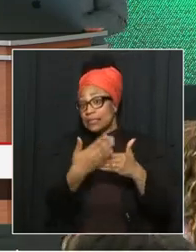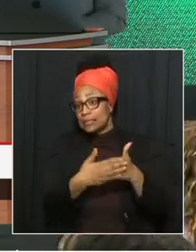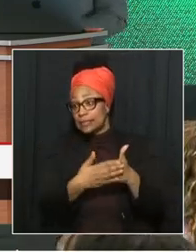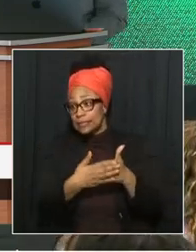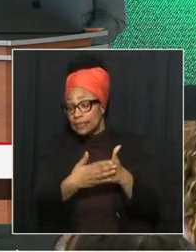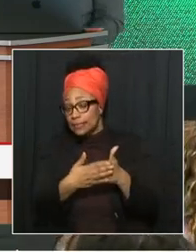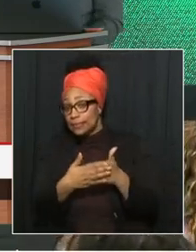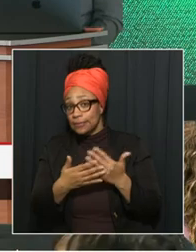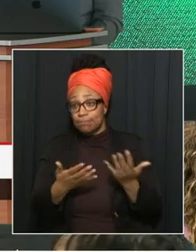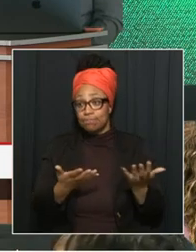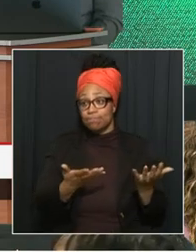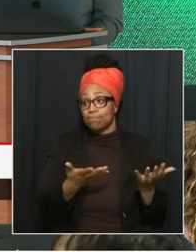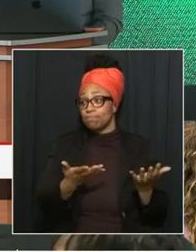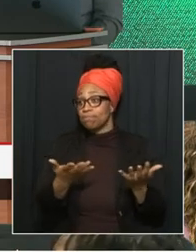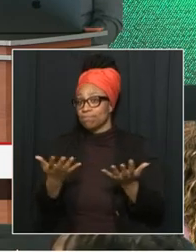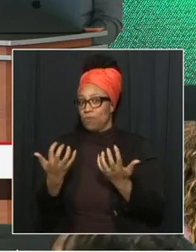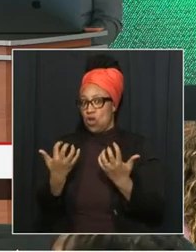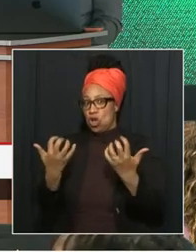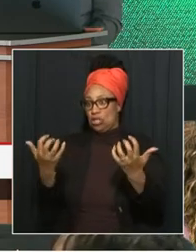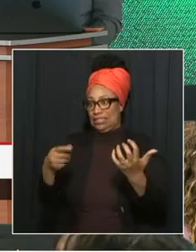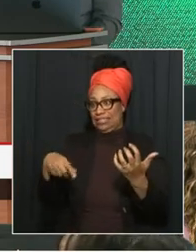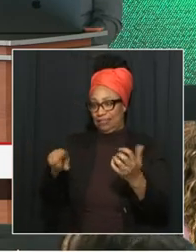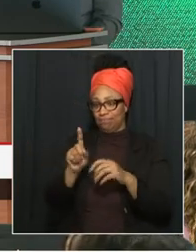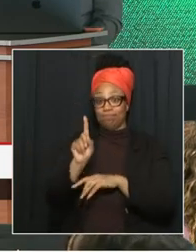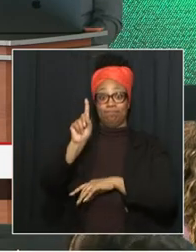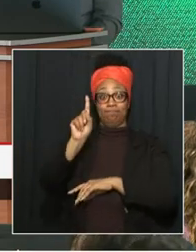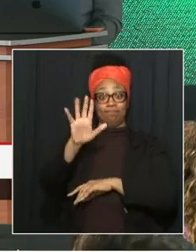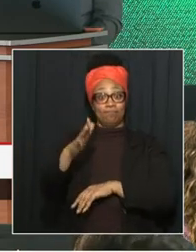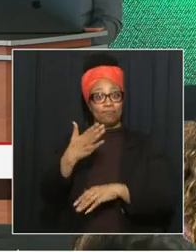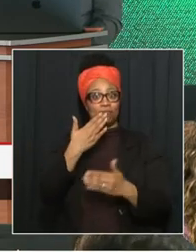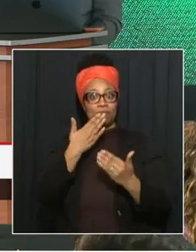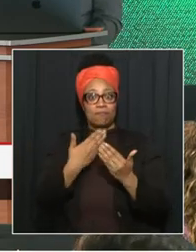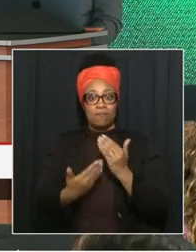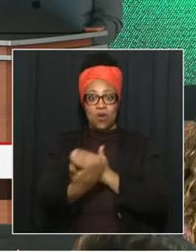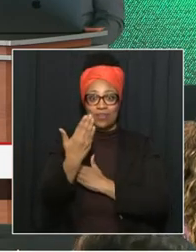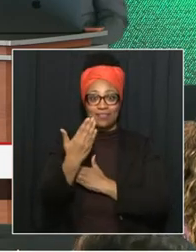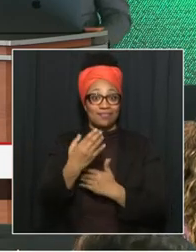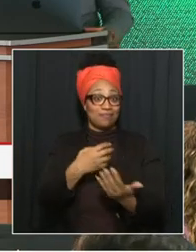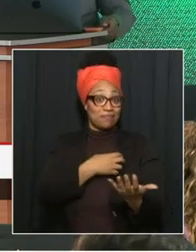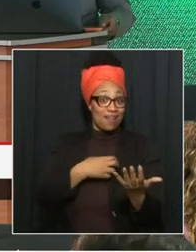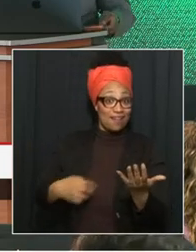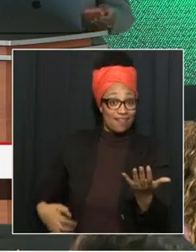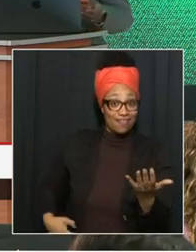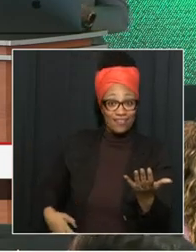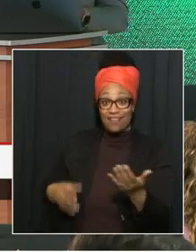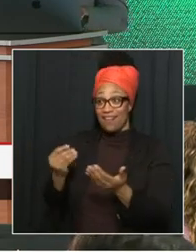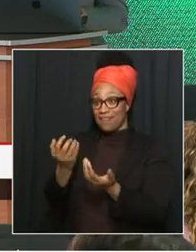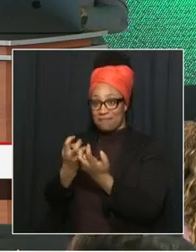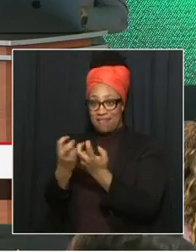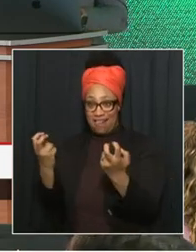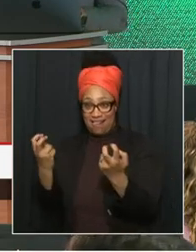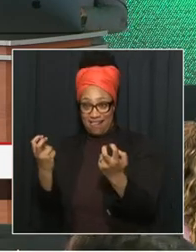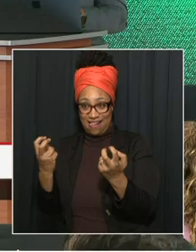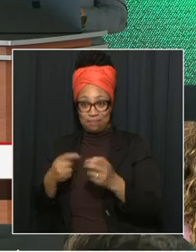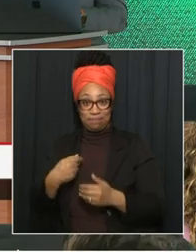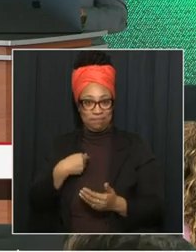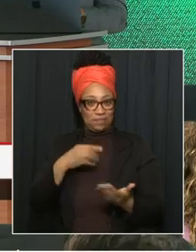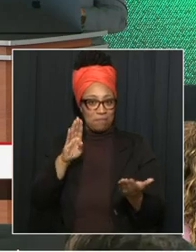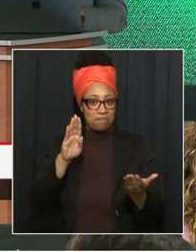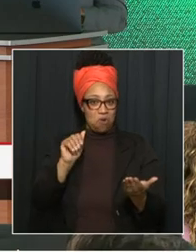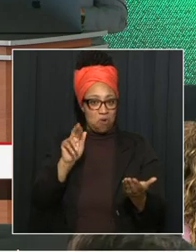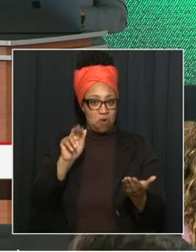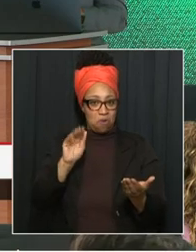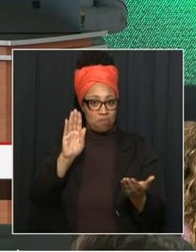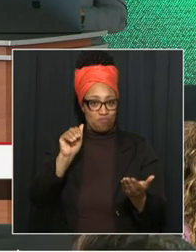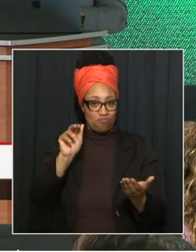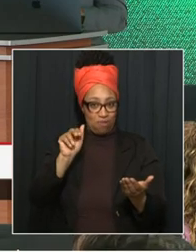Good morning, Mayor and the Good panel. My name is Barbara Farmer. I live in Ward 7, but my concern is the transportation here at Hattie Homes. We